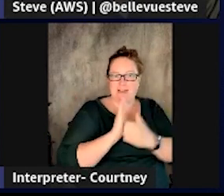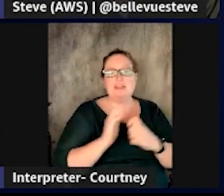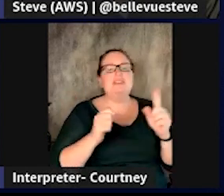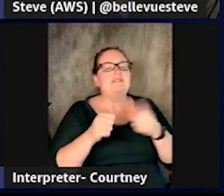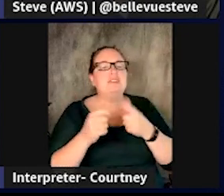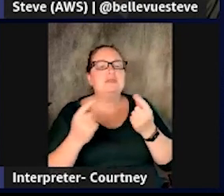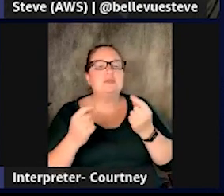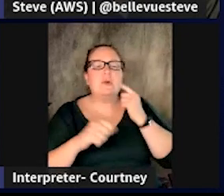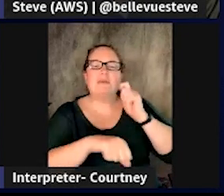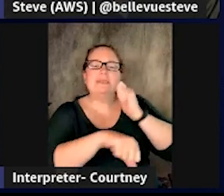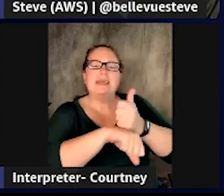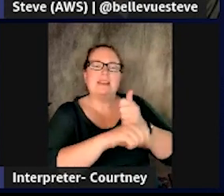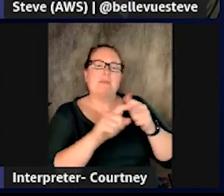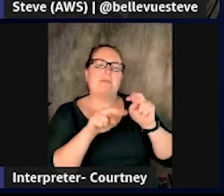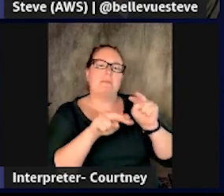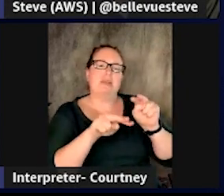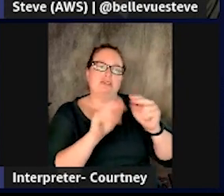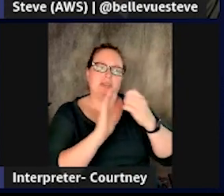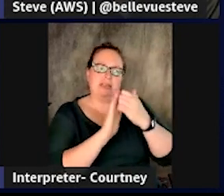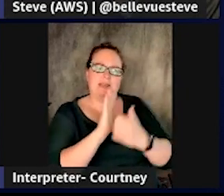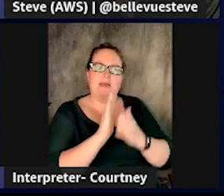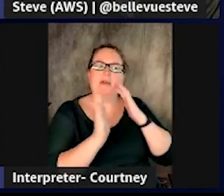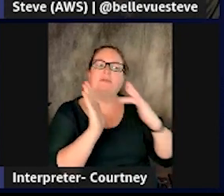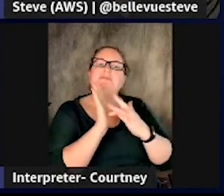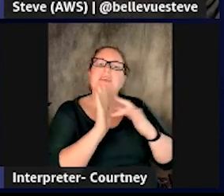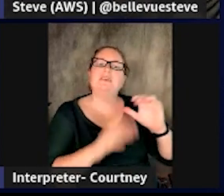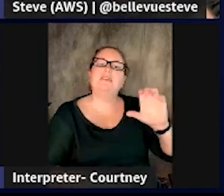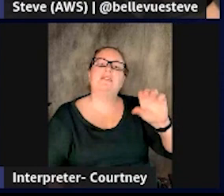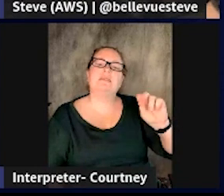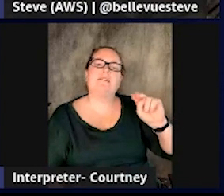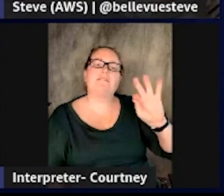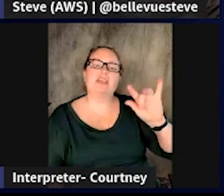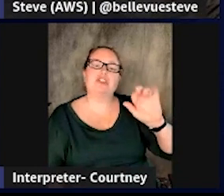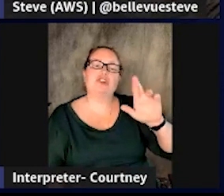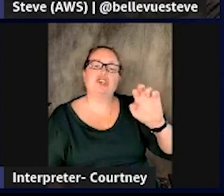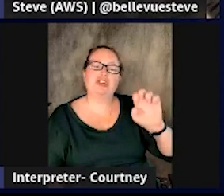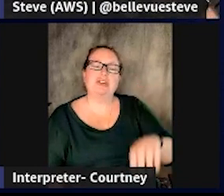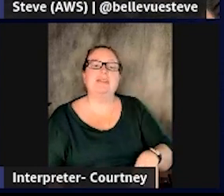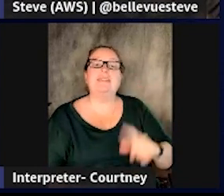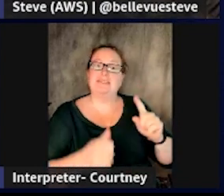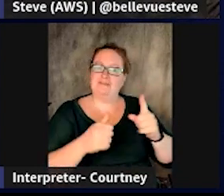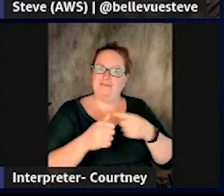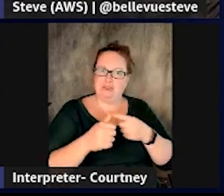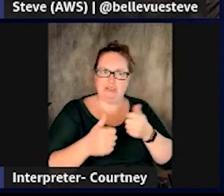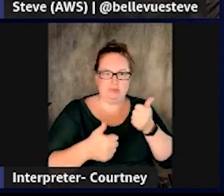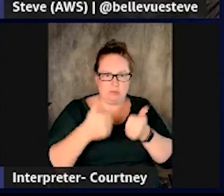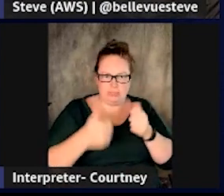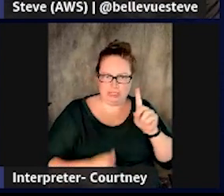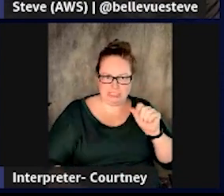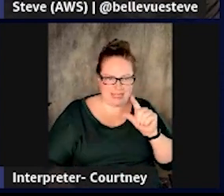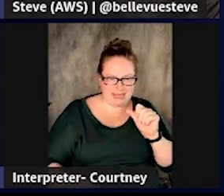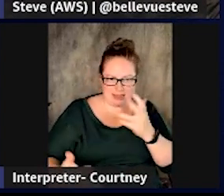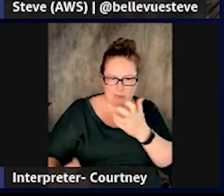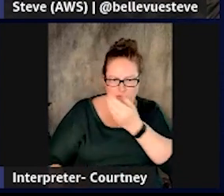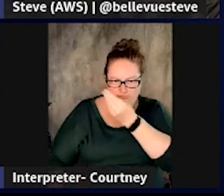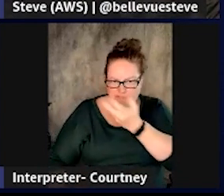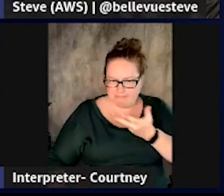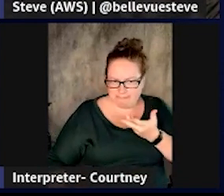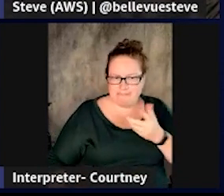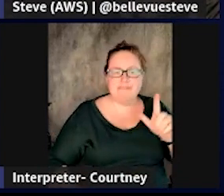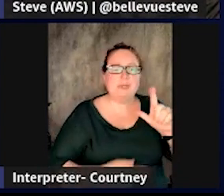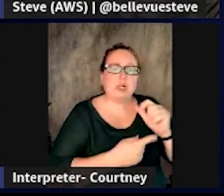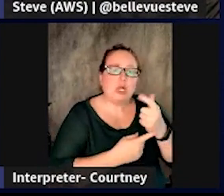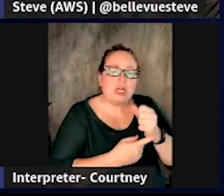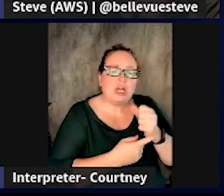I'm going to come in here and click configure. I'm going to first choose which data I want to share or have shared with me, whether it's logs,